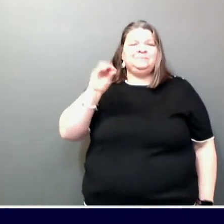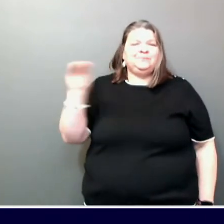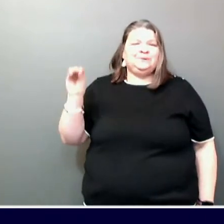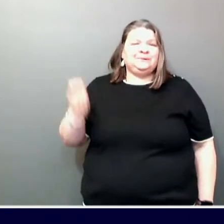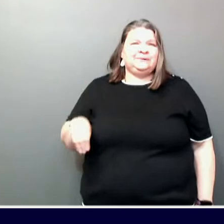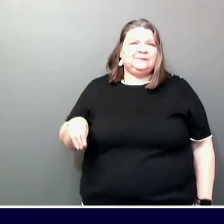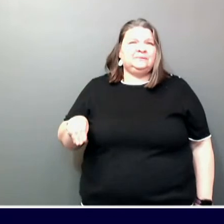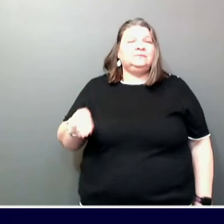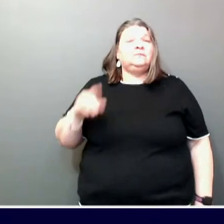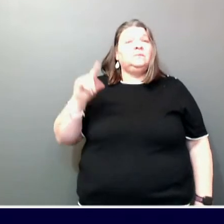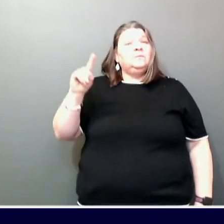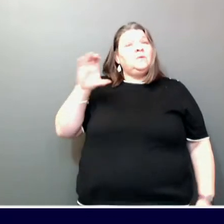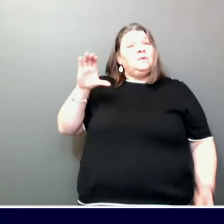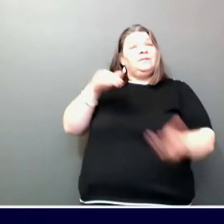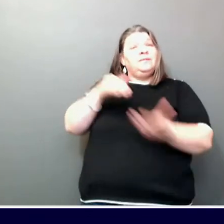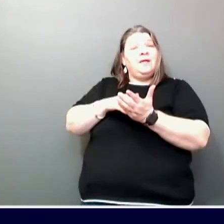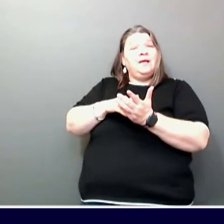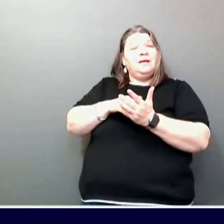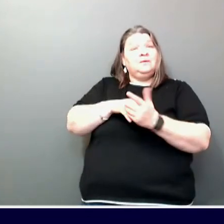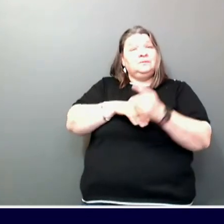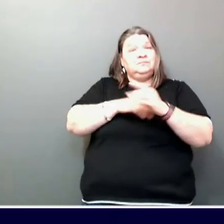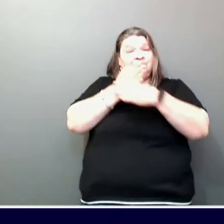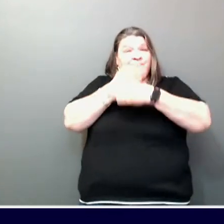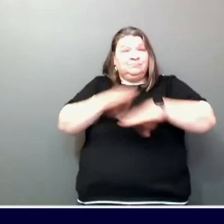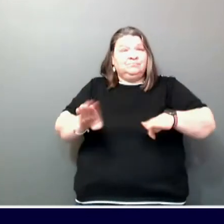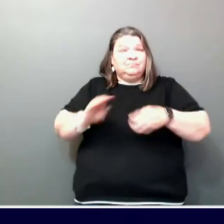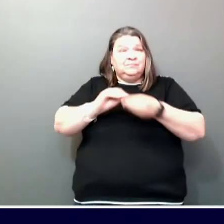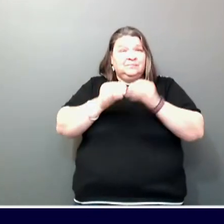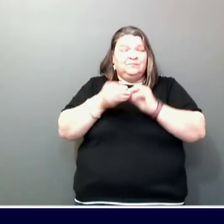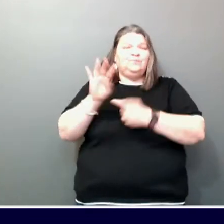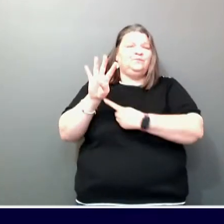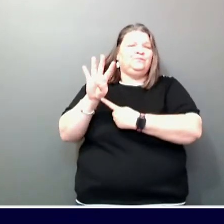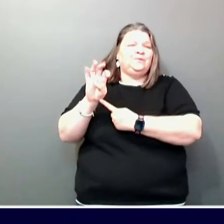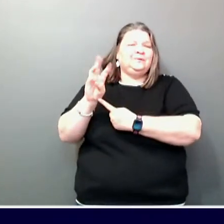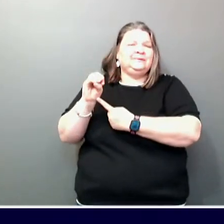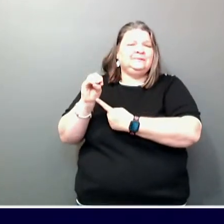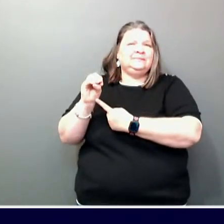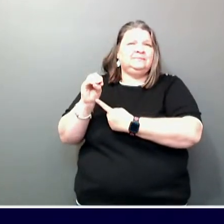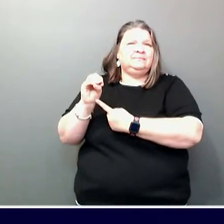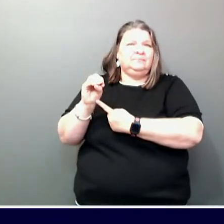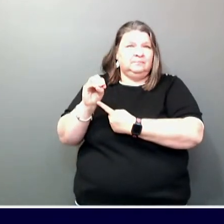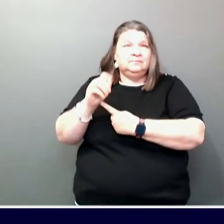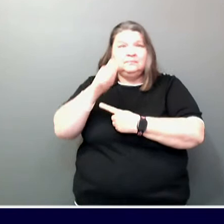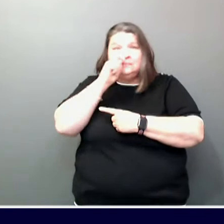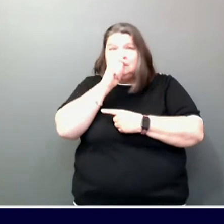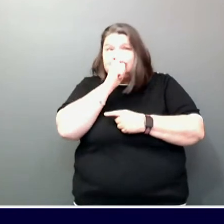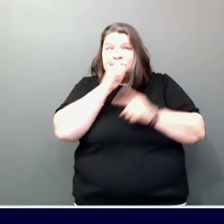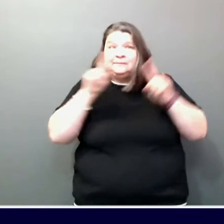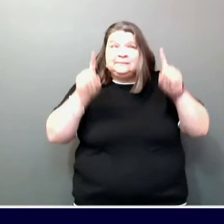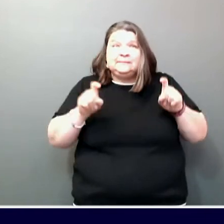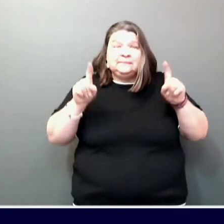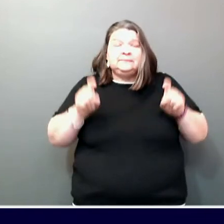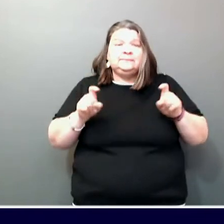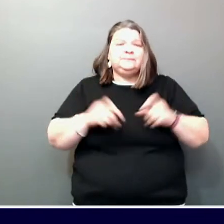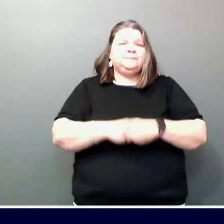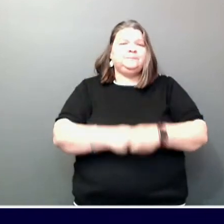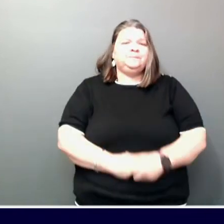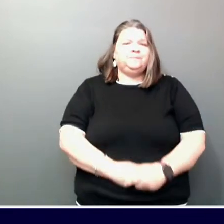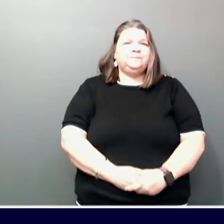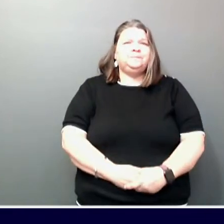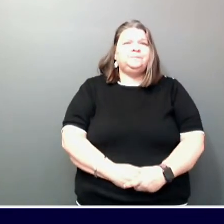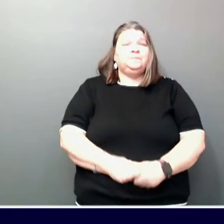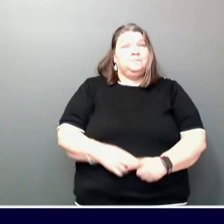testing stands at 460 for every 100,000. I want to take a quick second to talk